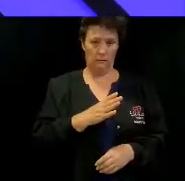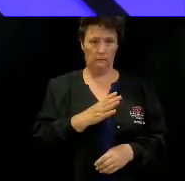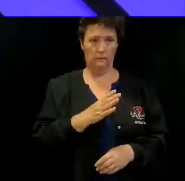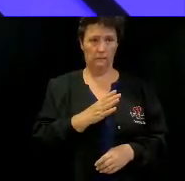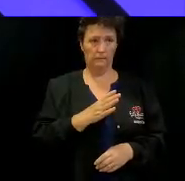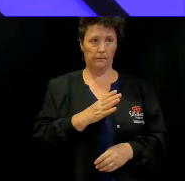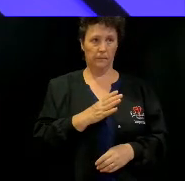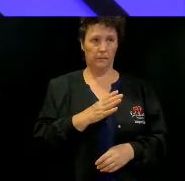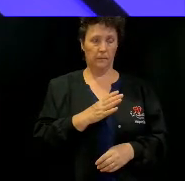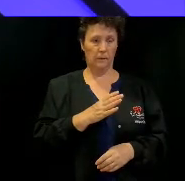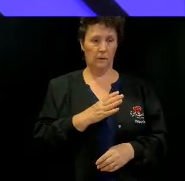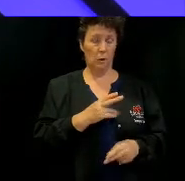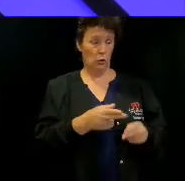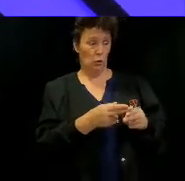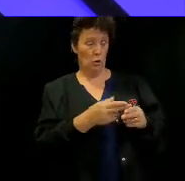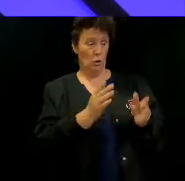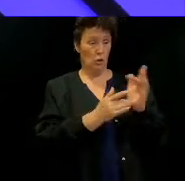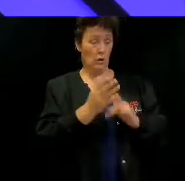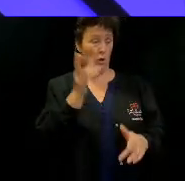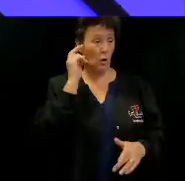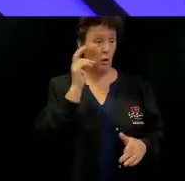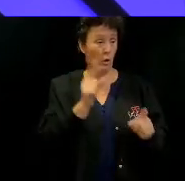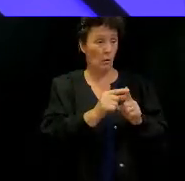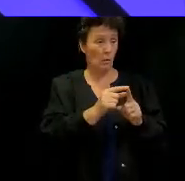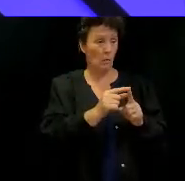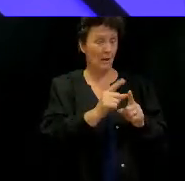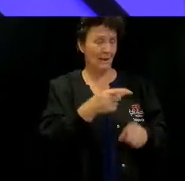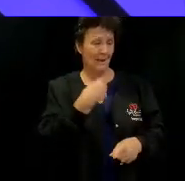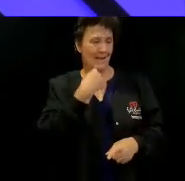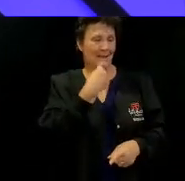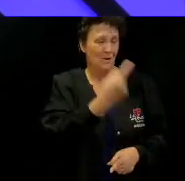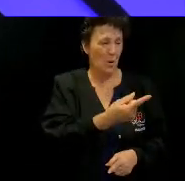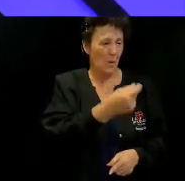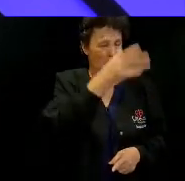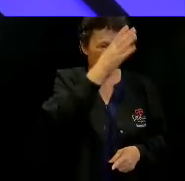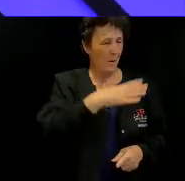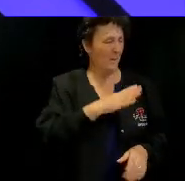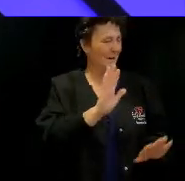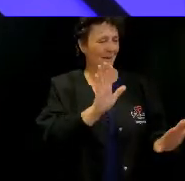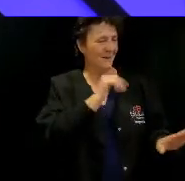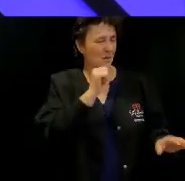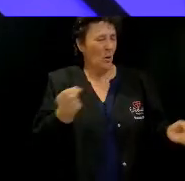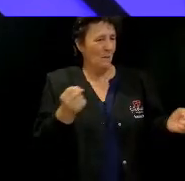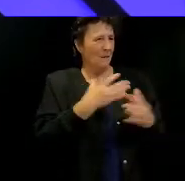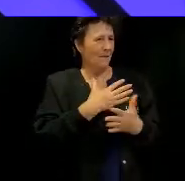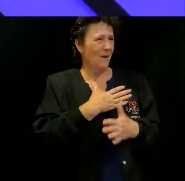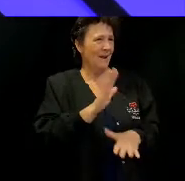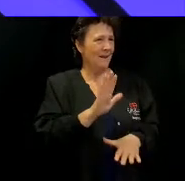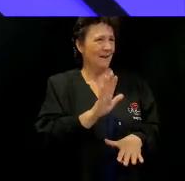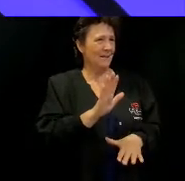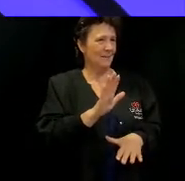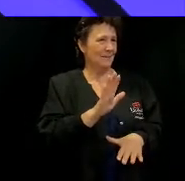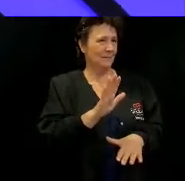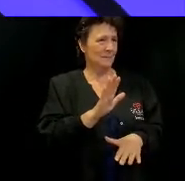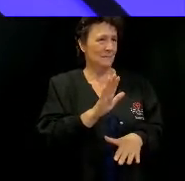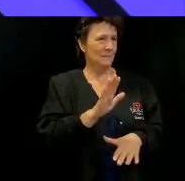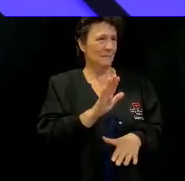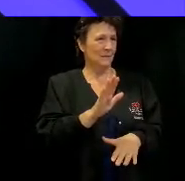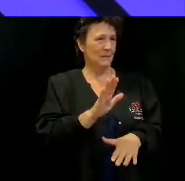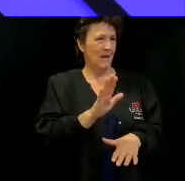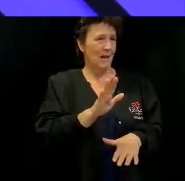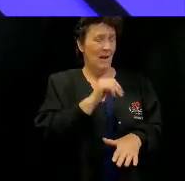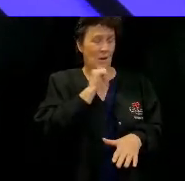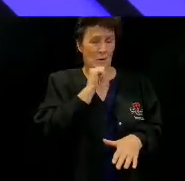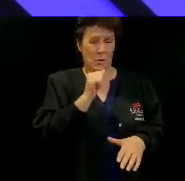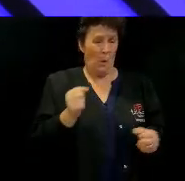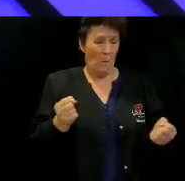As soon as Jesus heard the word that was spoken, he said to the ruler of the synagogue, do not be afraid, only what? Do not be